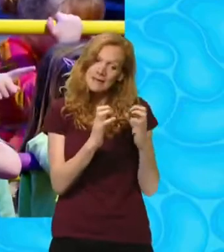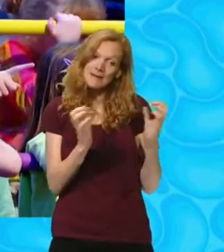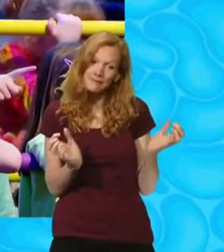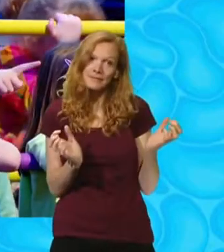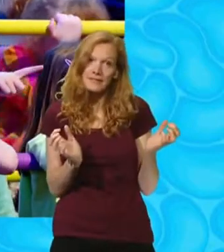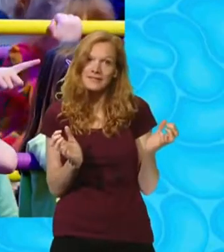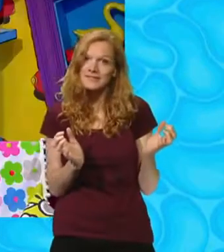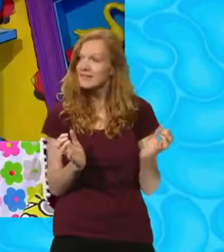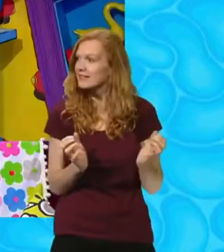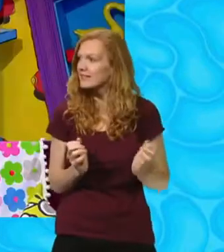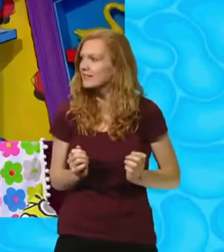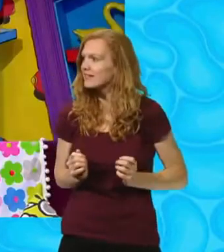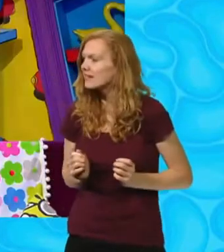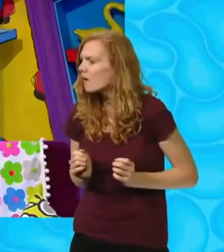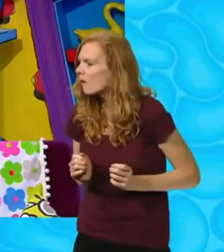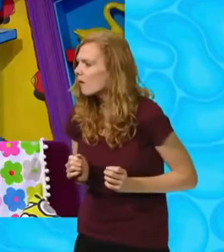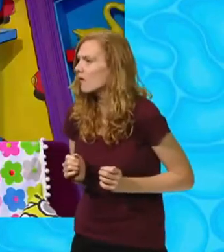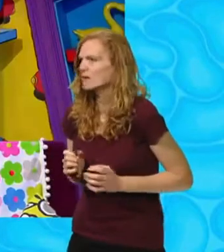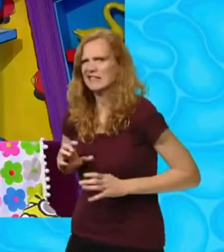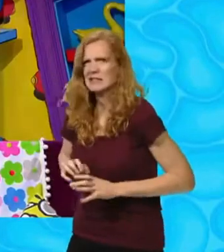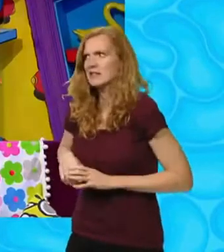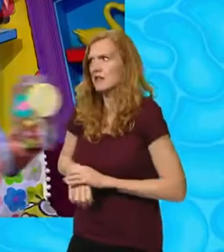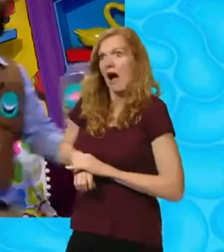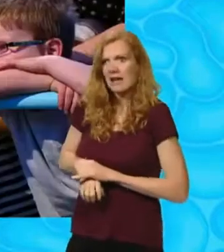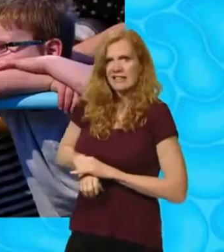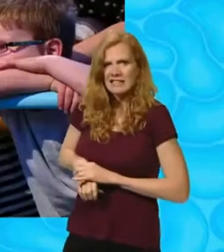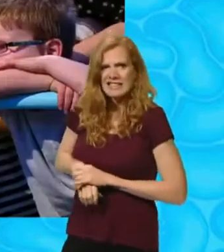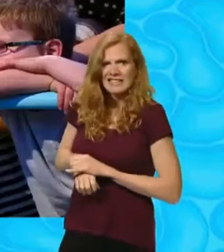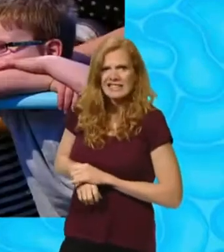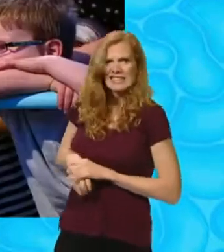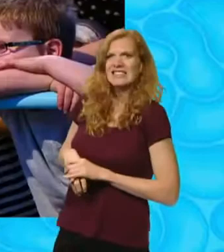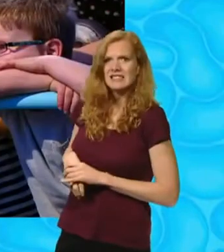wide. The arms stuck now. The arms stuck. Right.